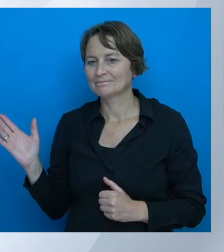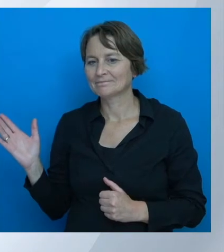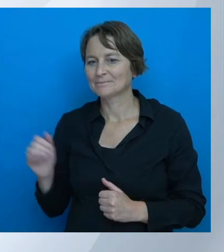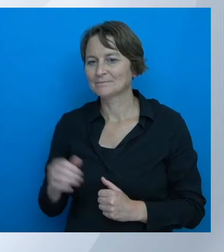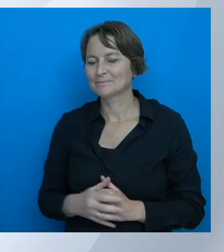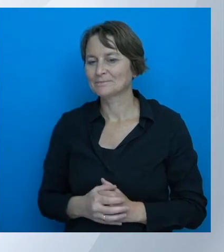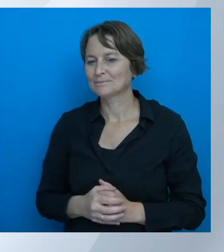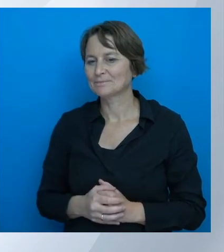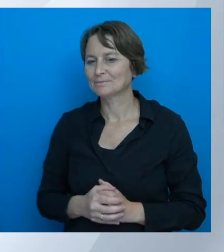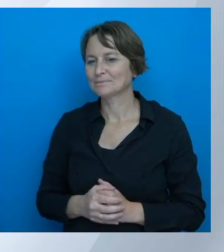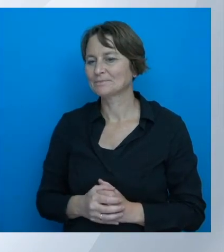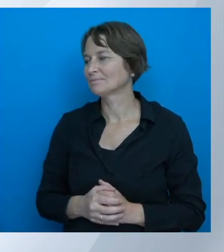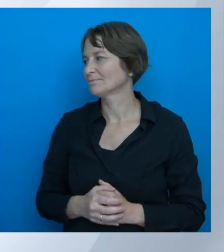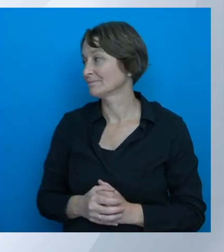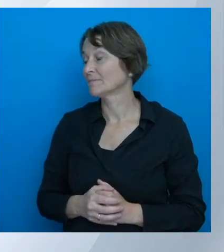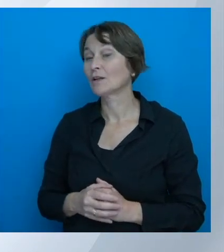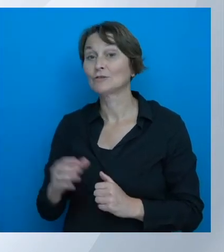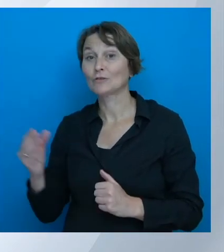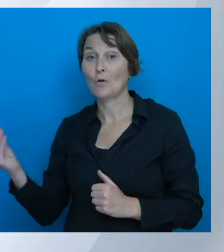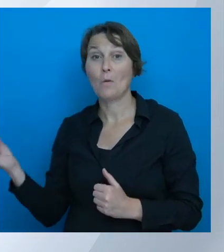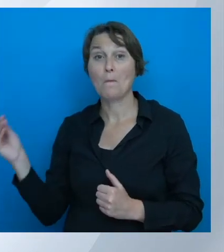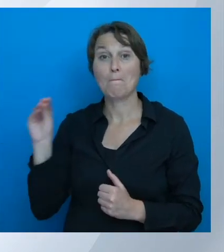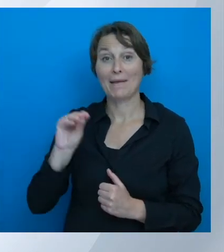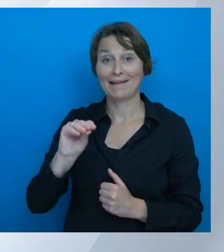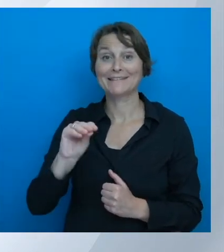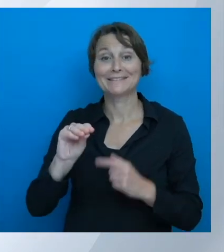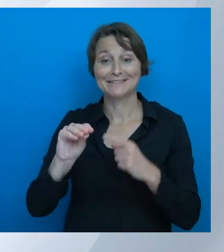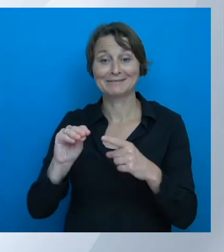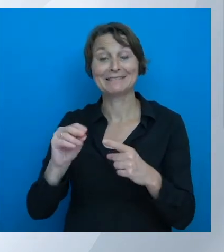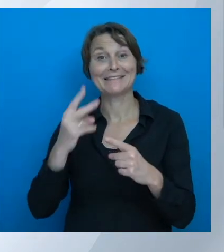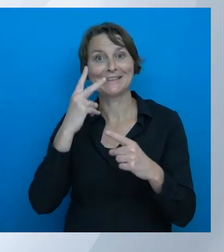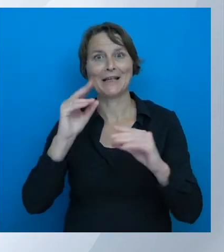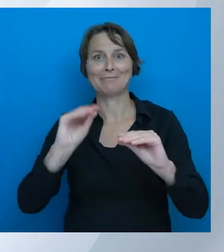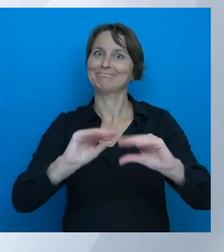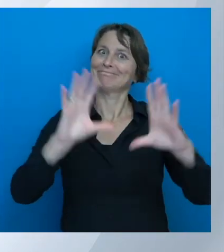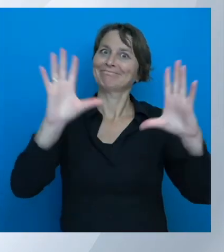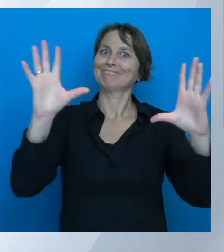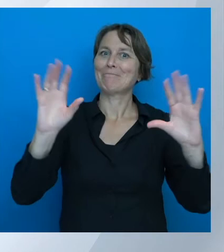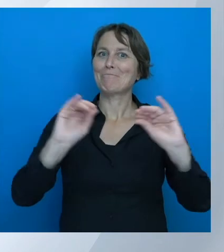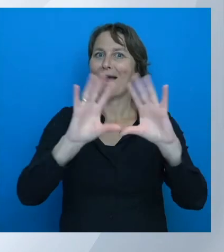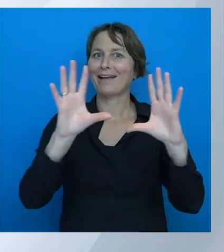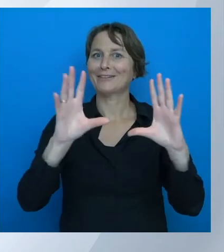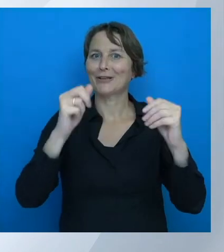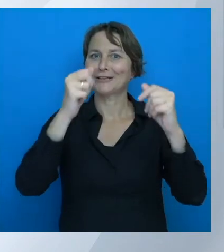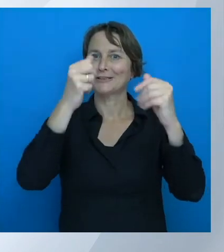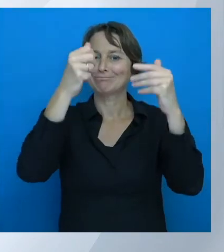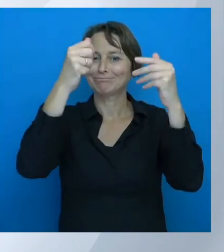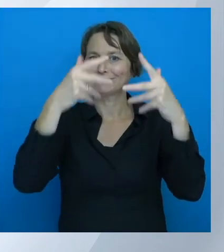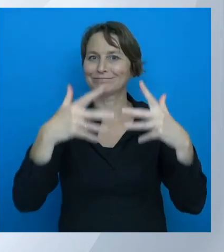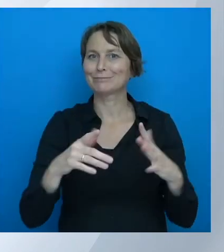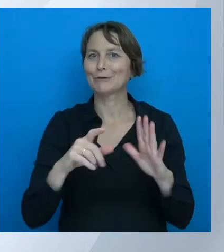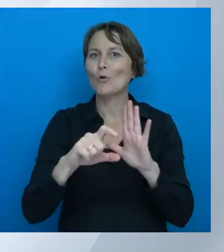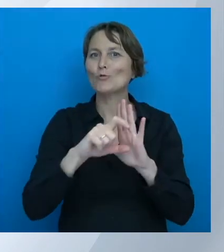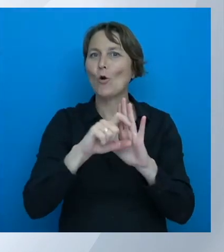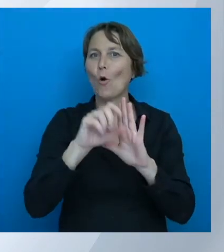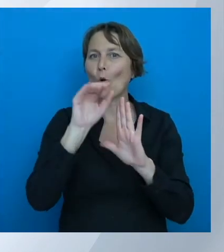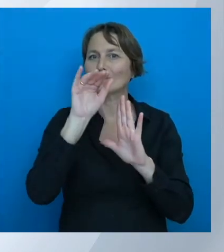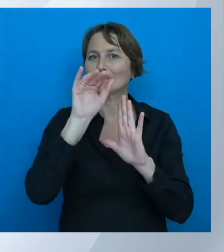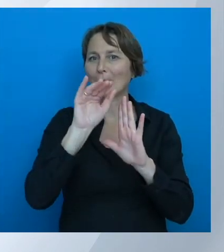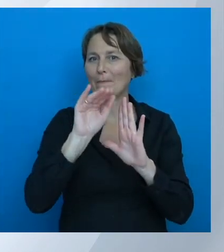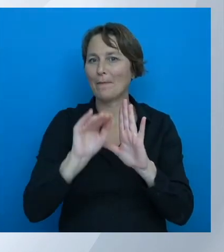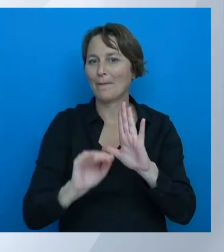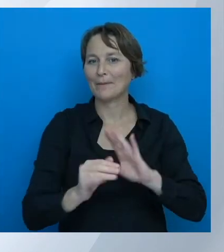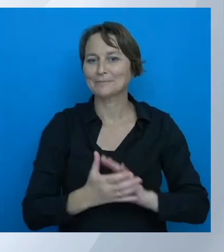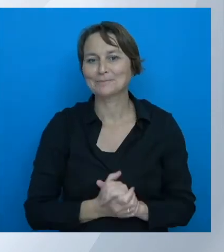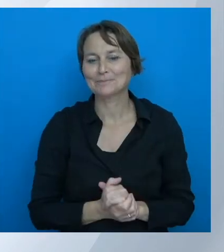Paste this in here, and look at that. We have code magically available to us. So the first thing that I'm going to, well, I just need to do